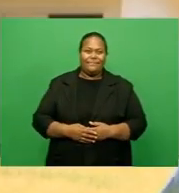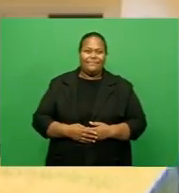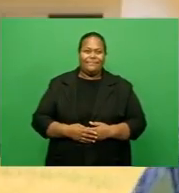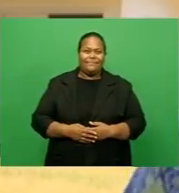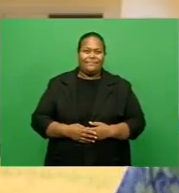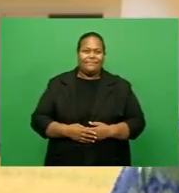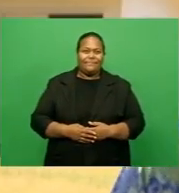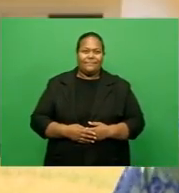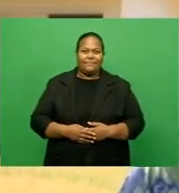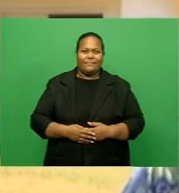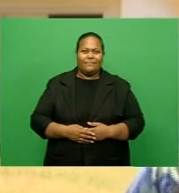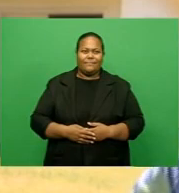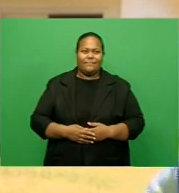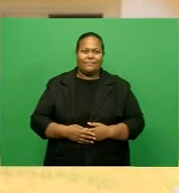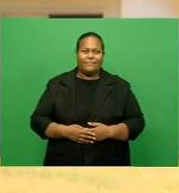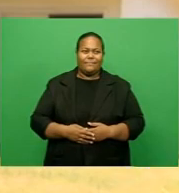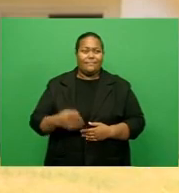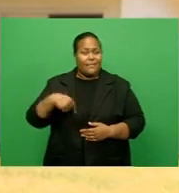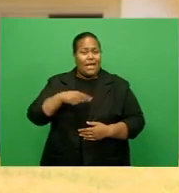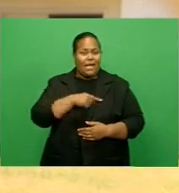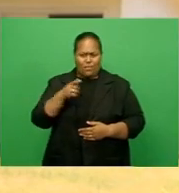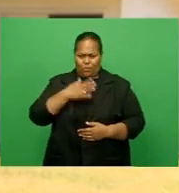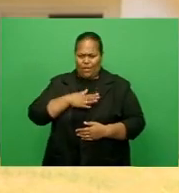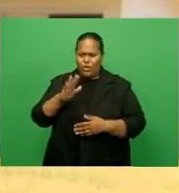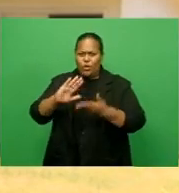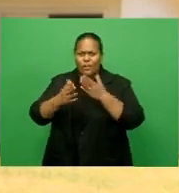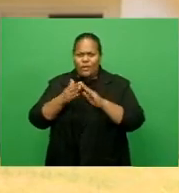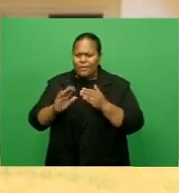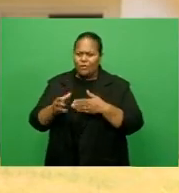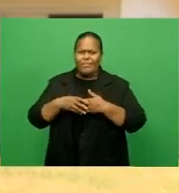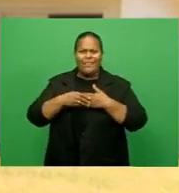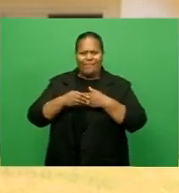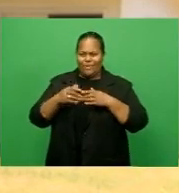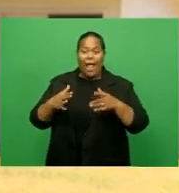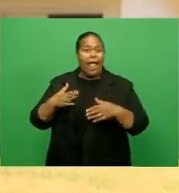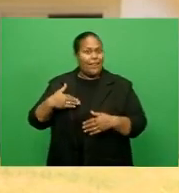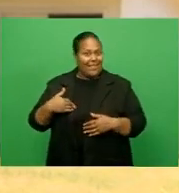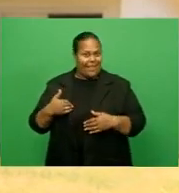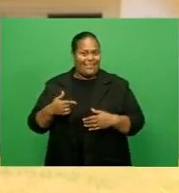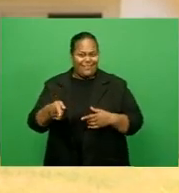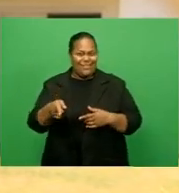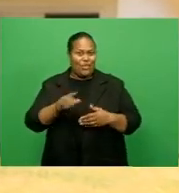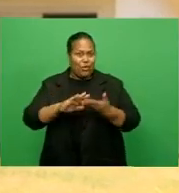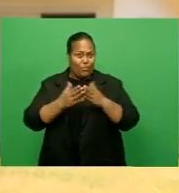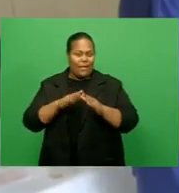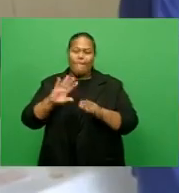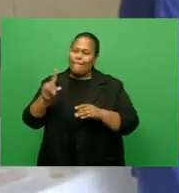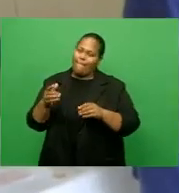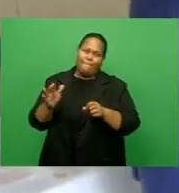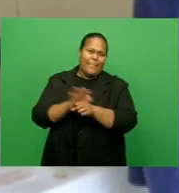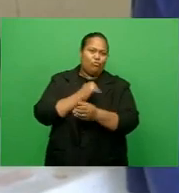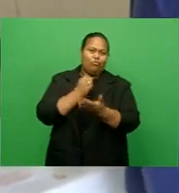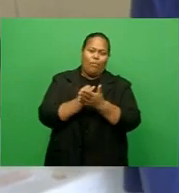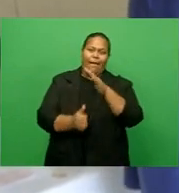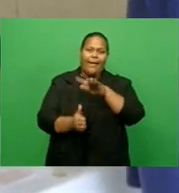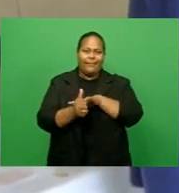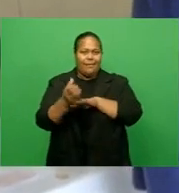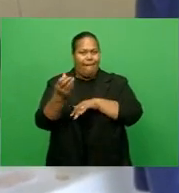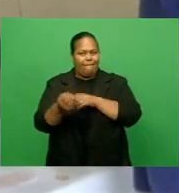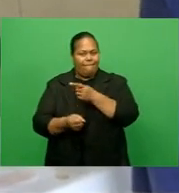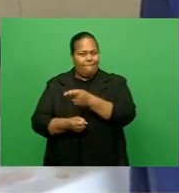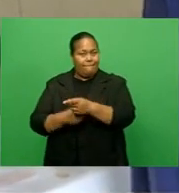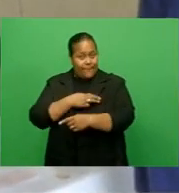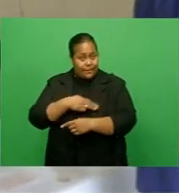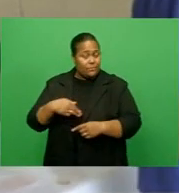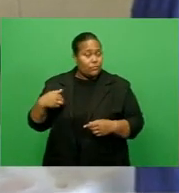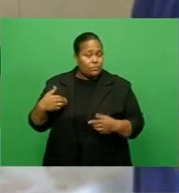it's some sort of a bilateral agreement. We want the communities to be health promoting communities, but we will ensure access. The ministry is